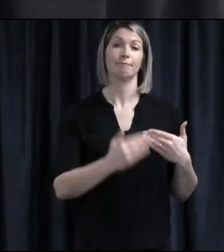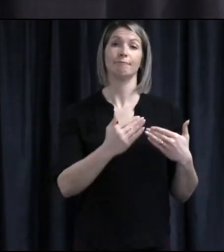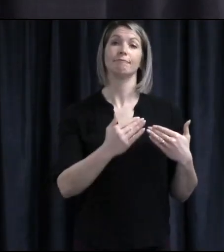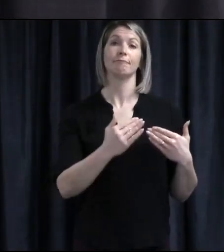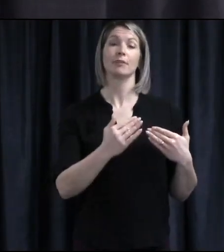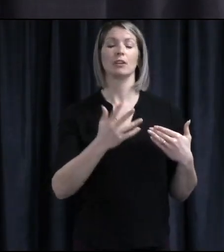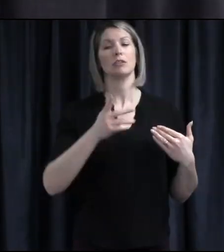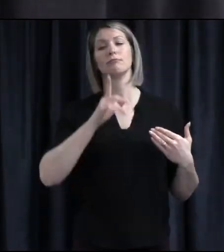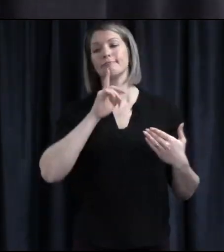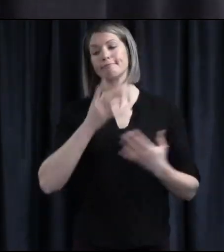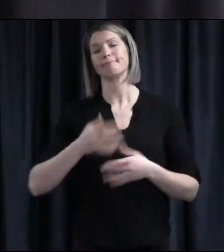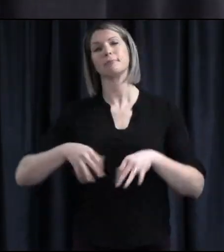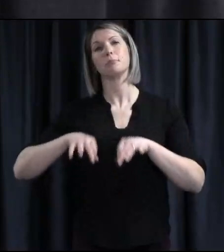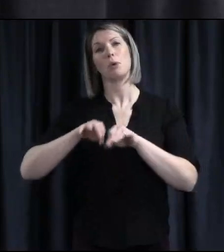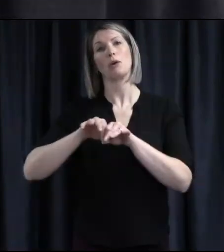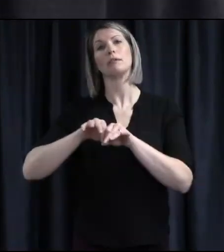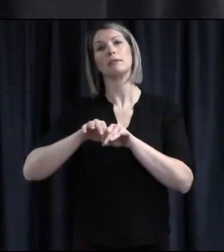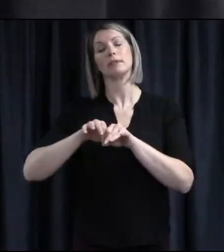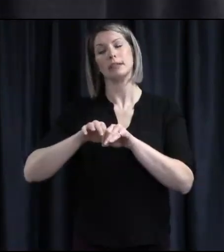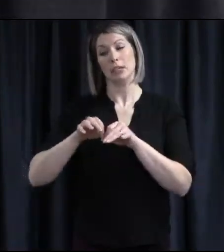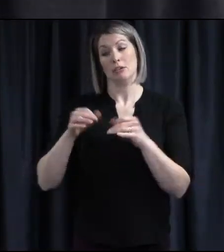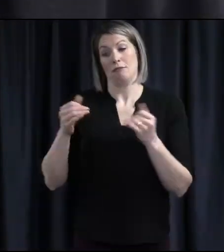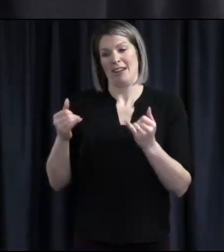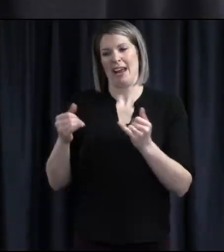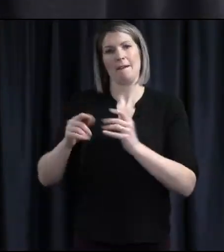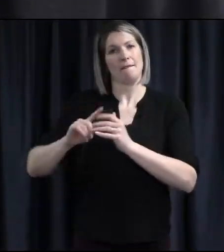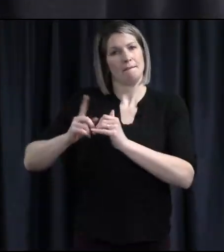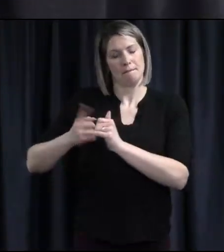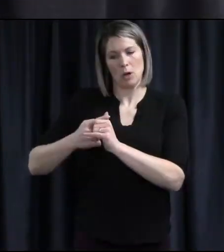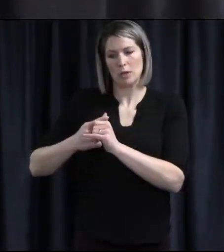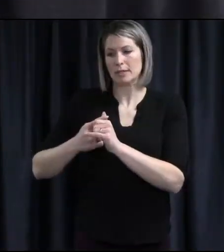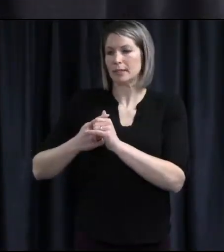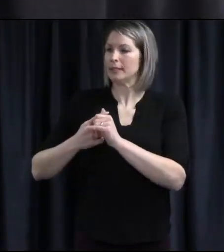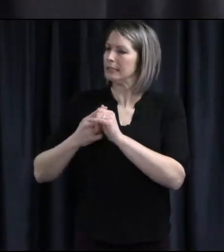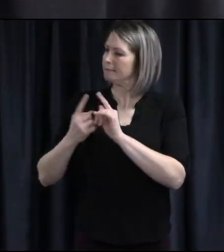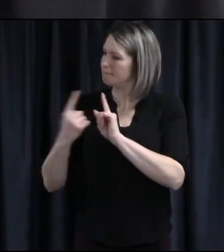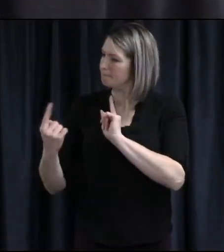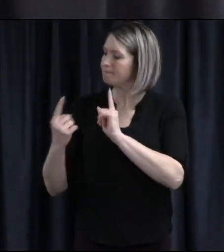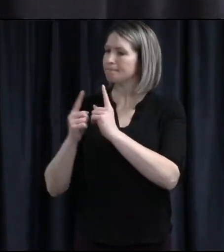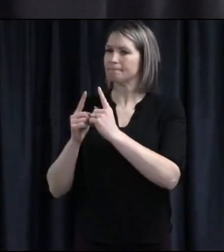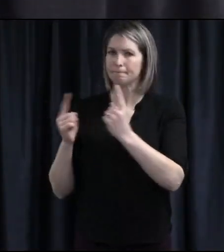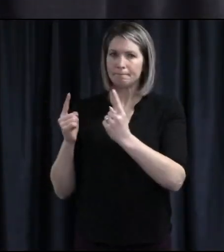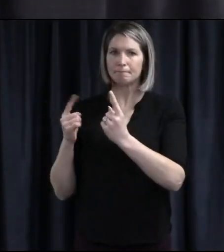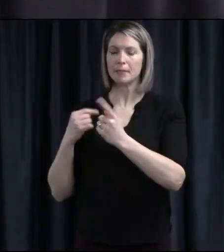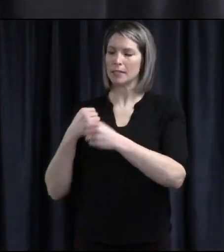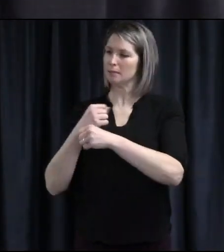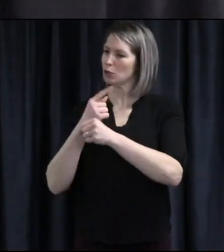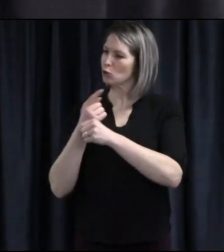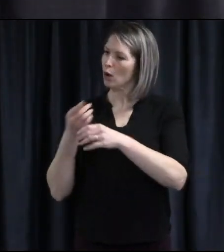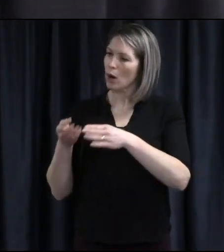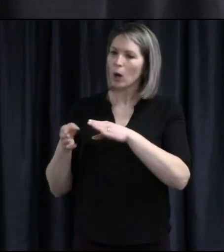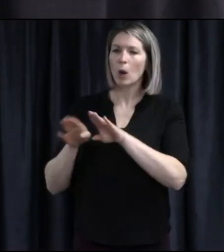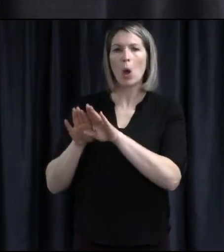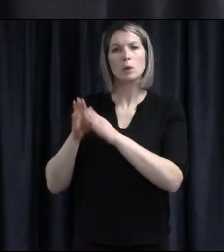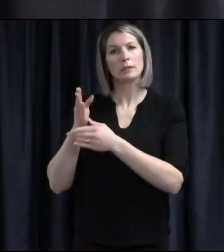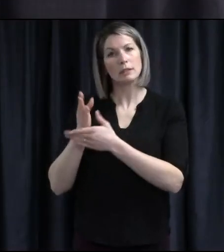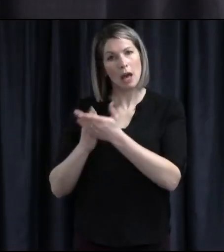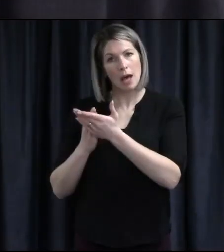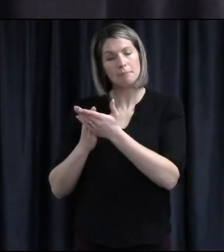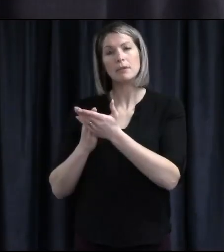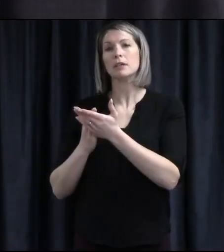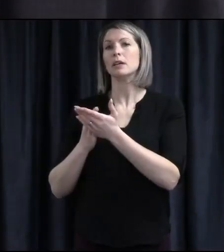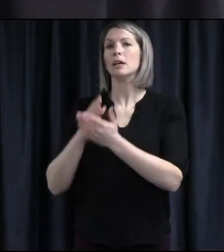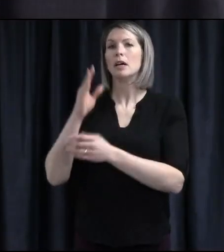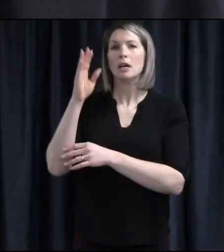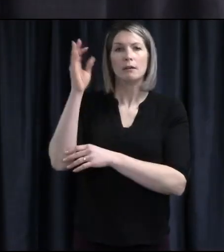for us as a province that as we get through this critical period, that we will be there to support our businesses, both provincially and